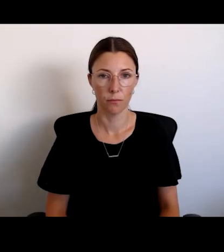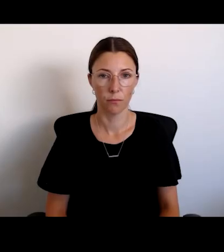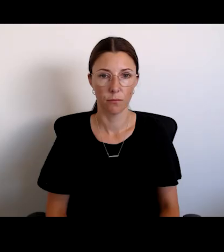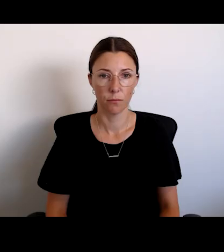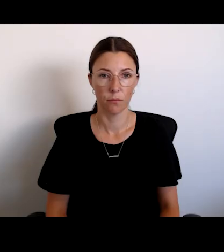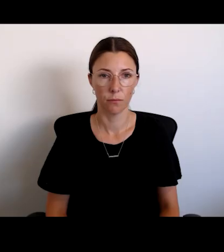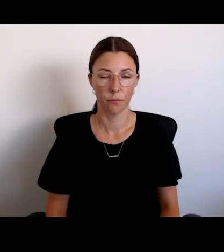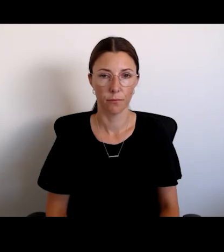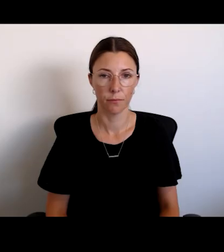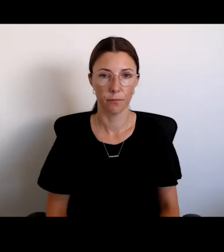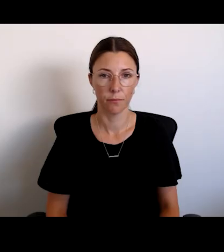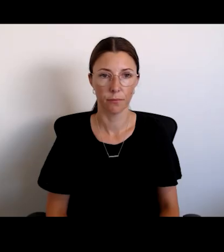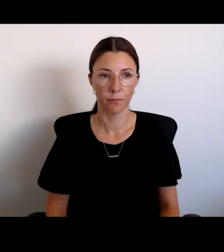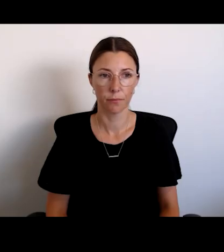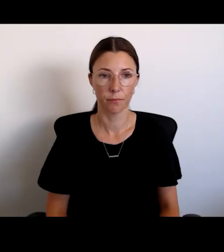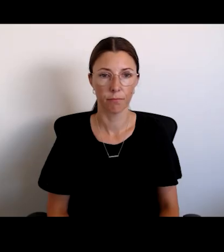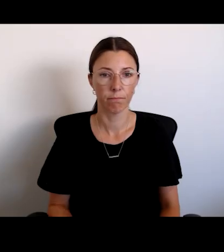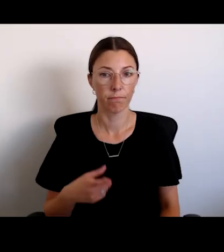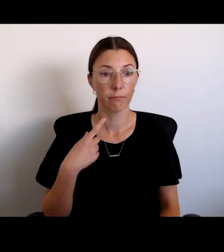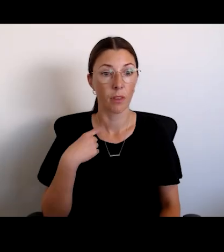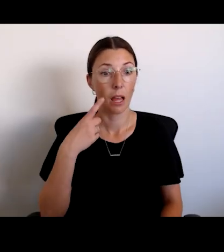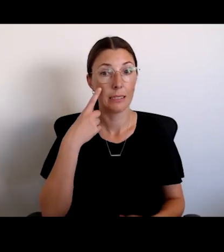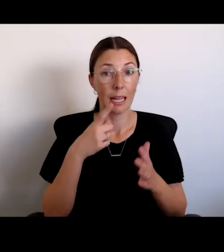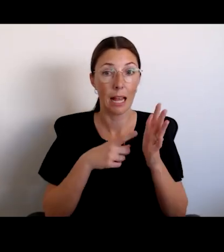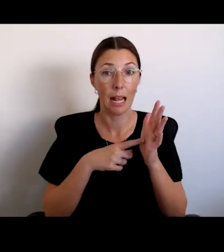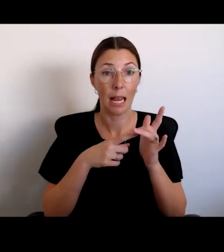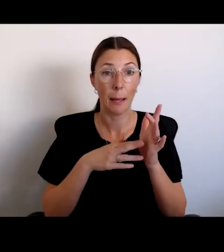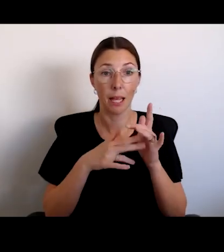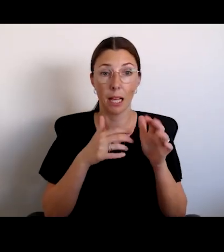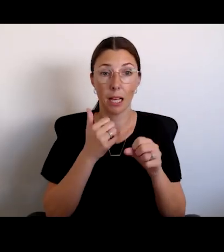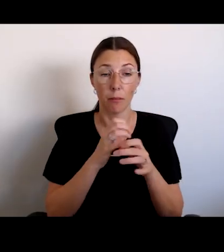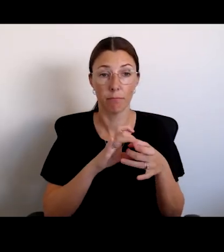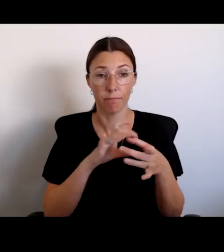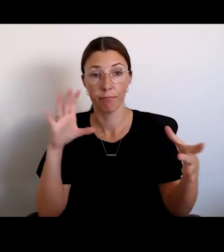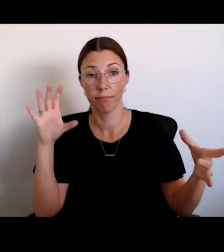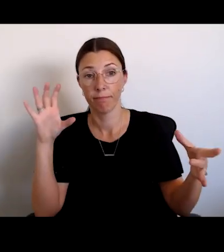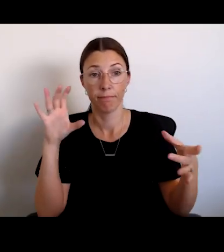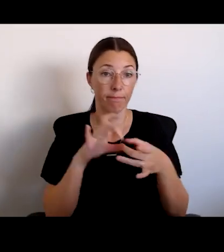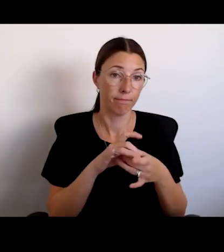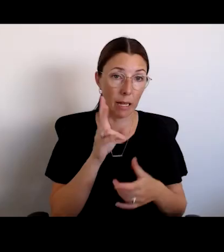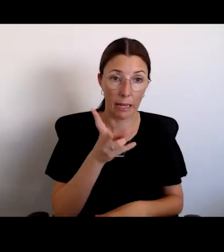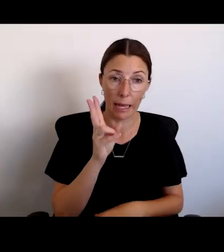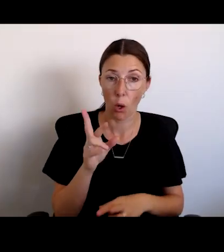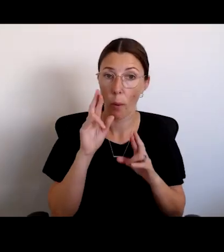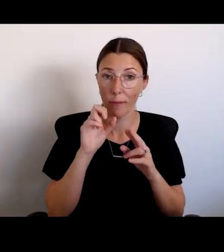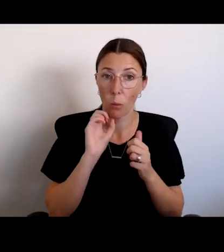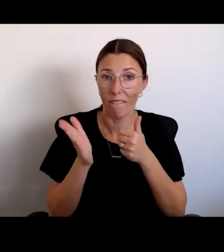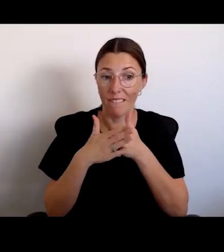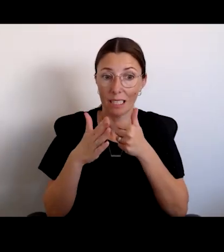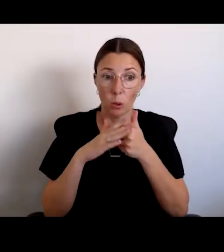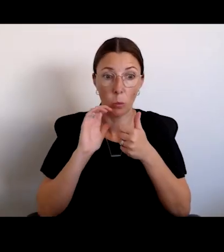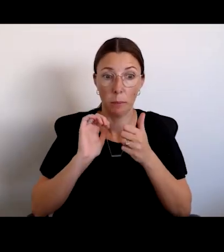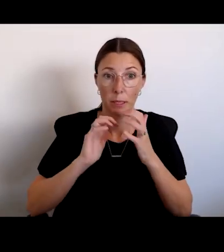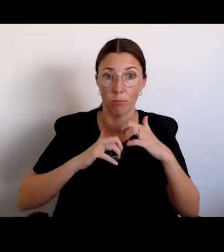Ah, I see he's dialed out and he's going to dial back in again. So hopefully that will fix it and we'll be back online very, very